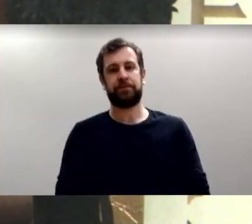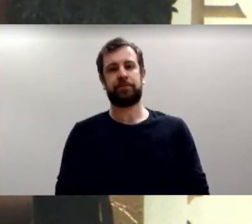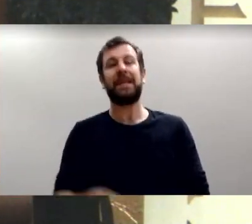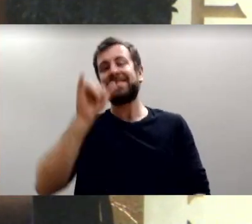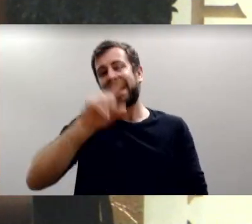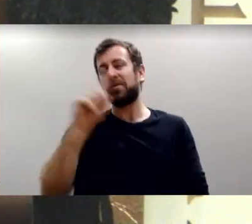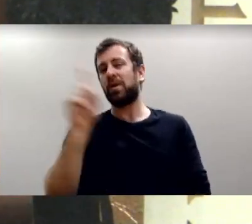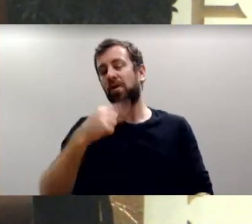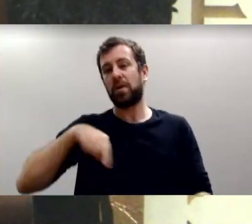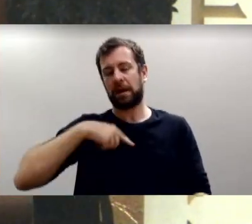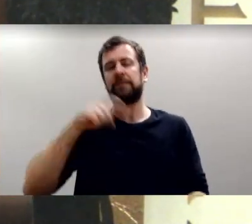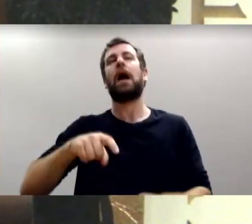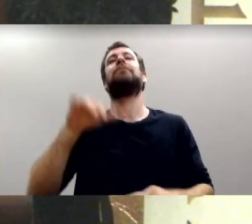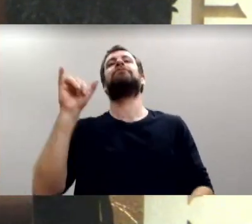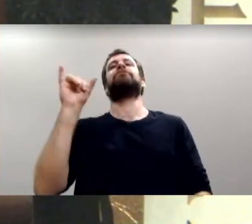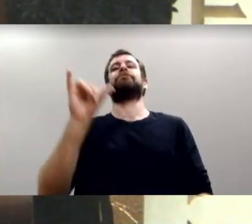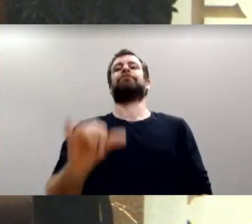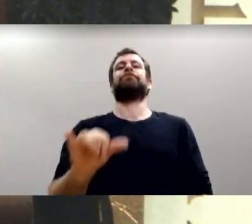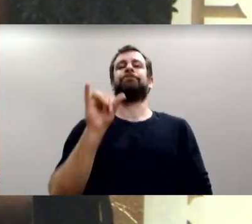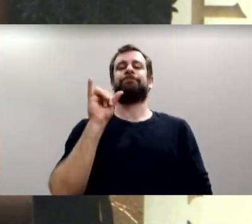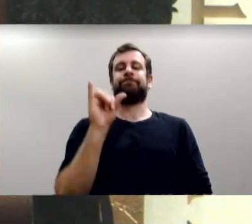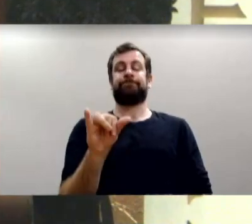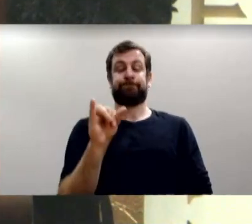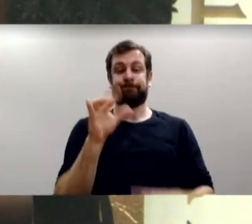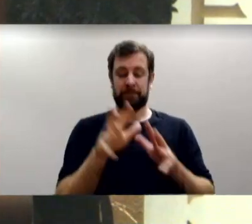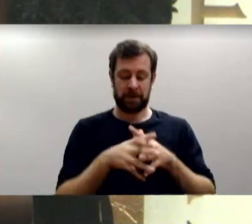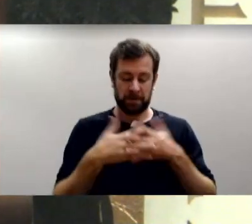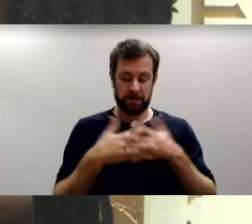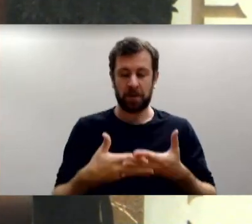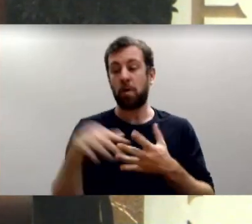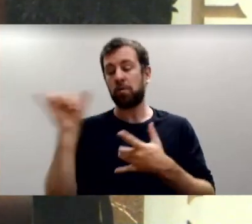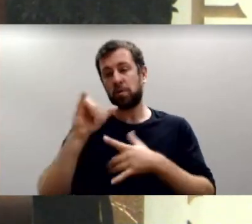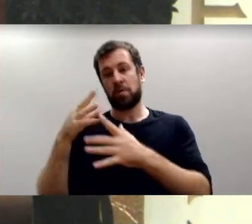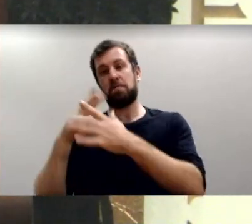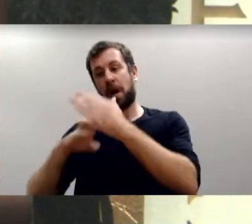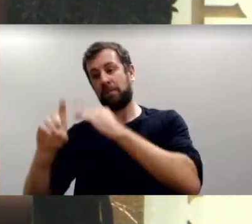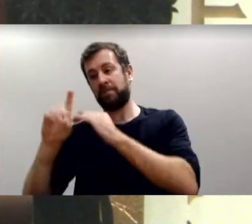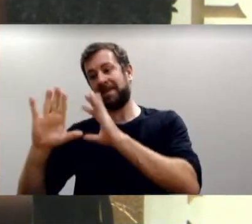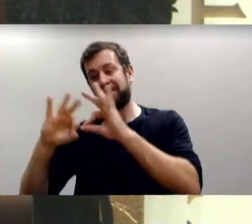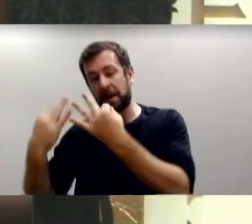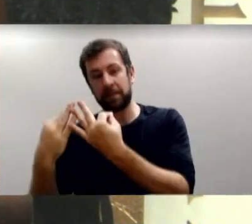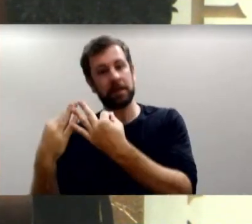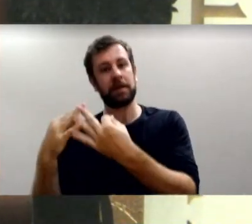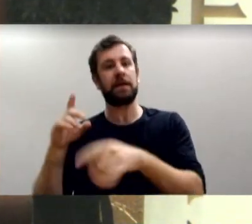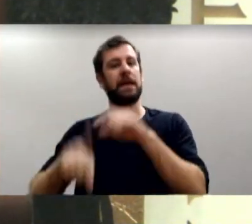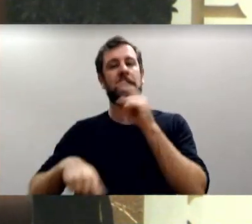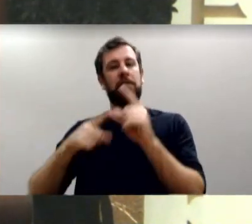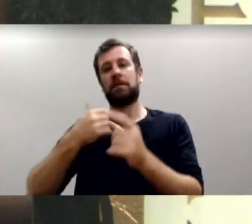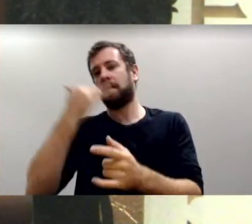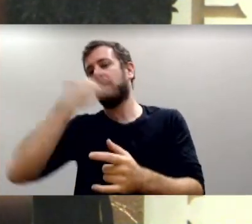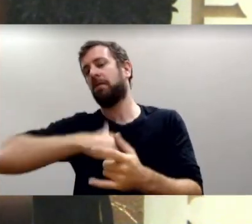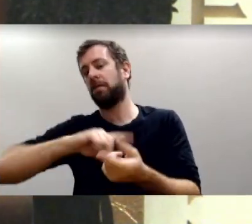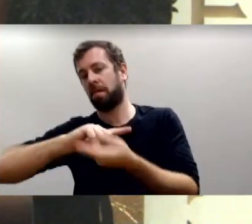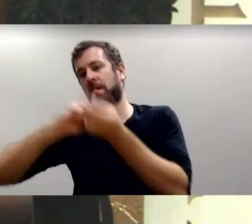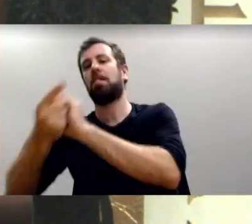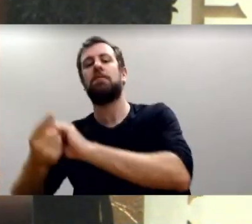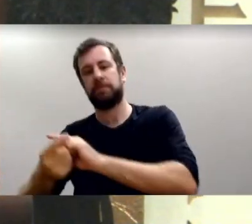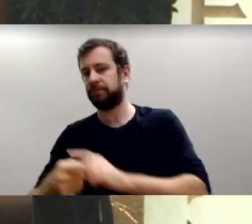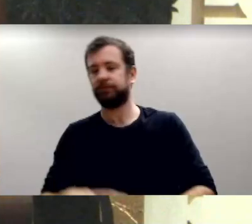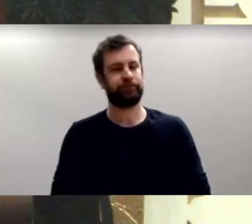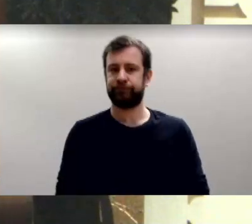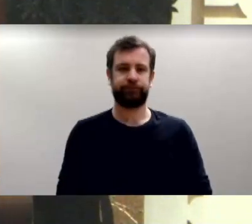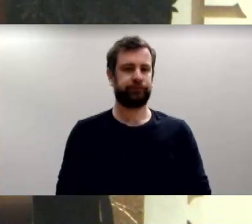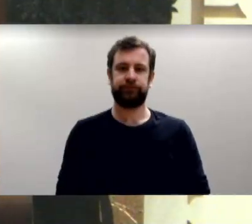realize that, you know, Quran and the Ahlul Bayt cannot be separated from the from